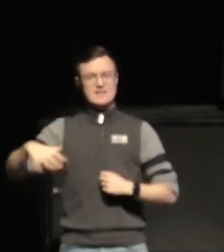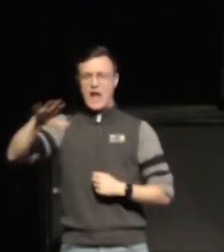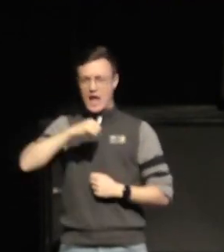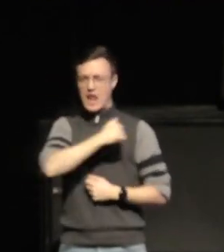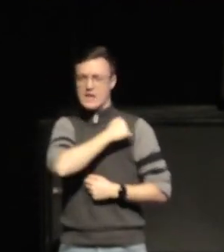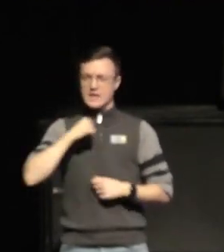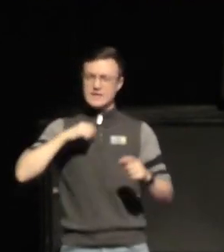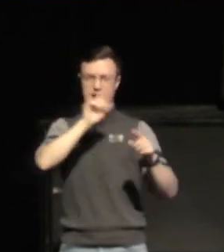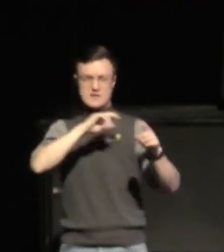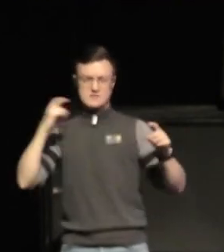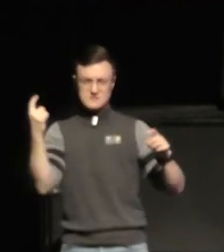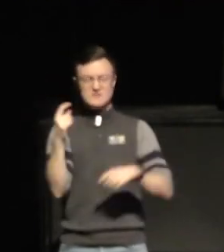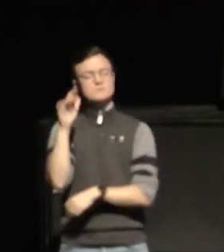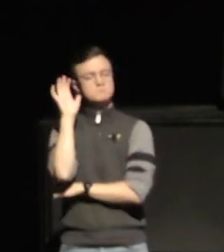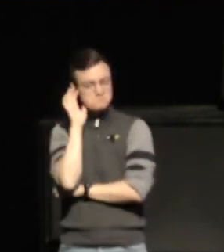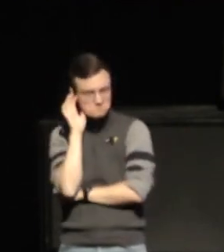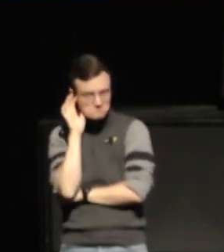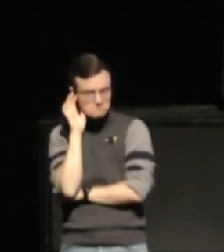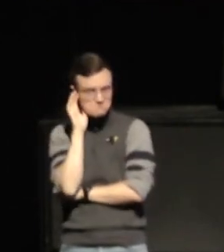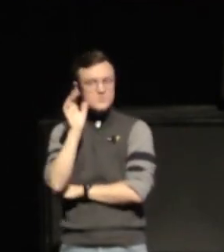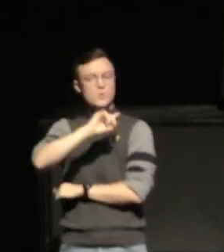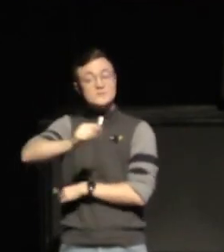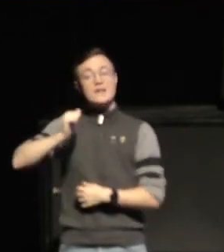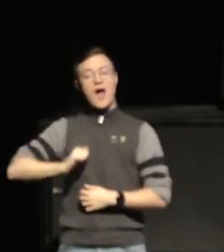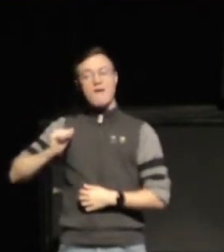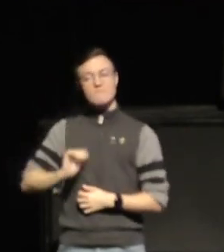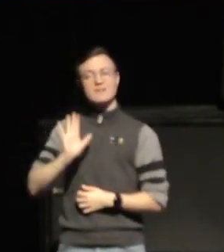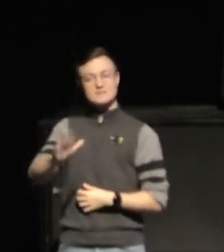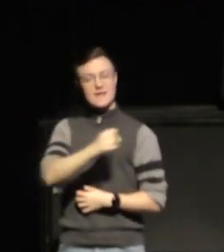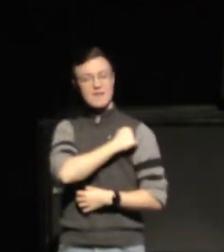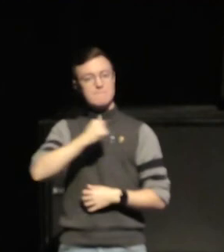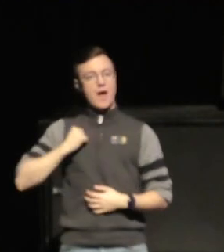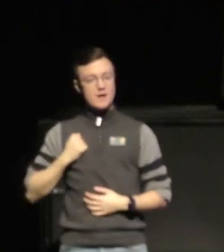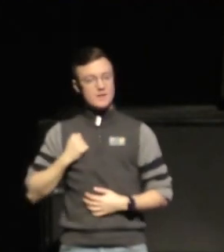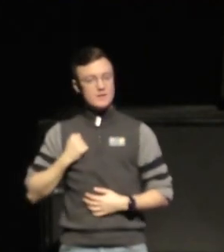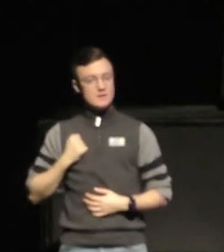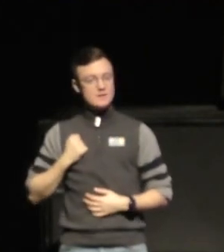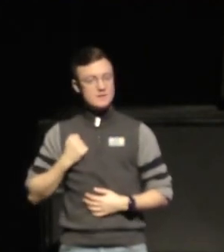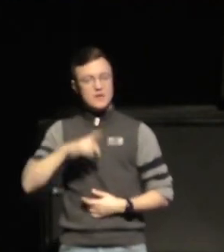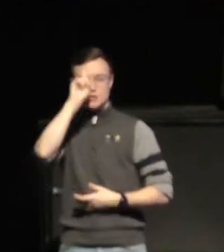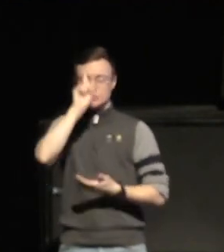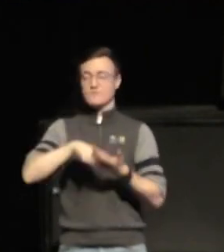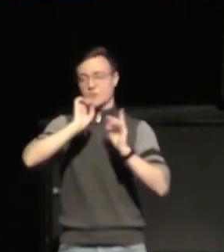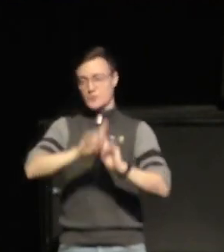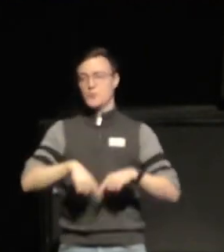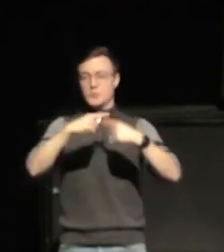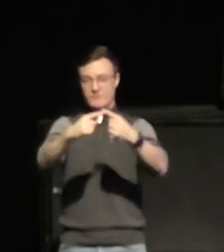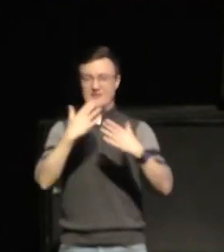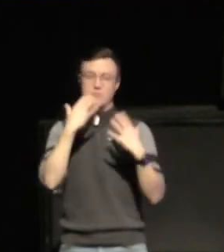governments listen in and also use their power within the relations in development